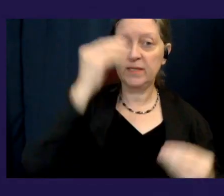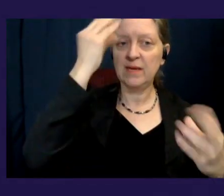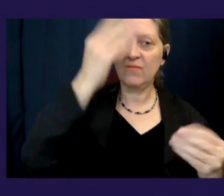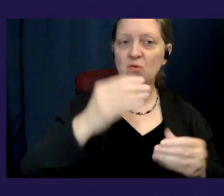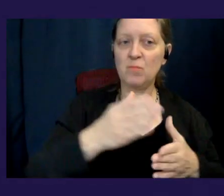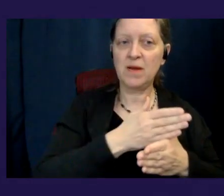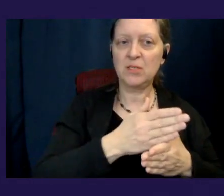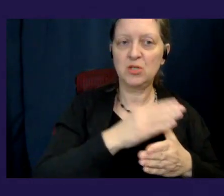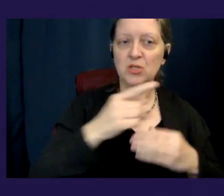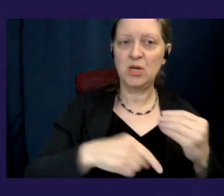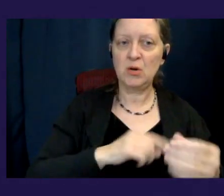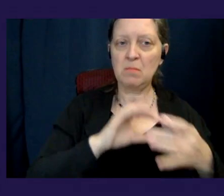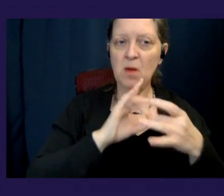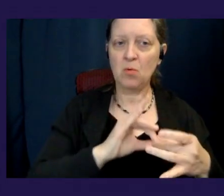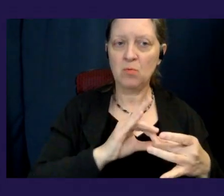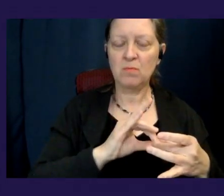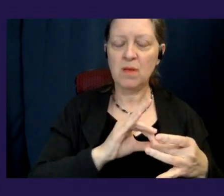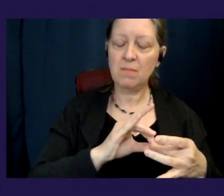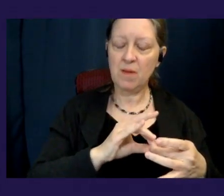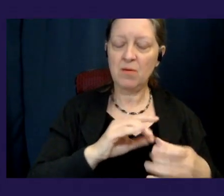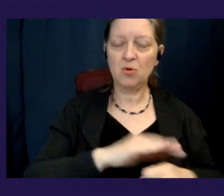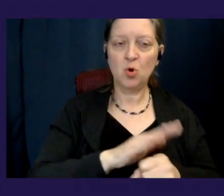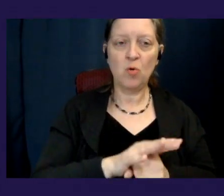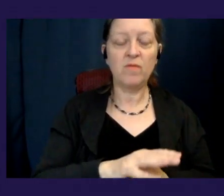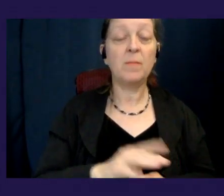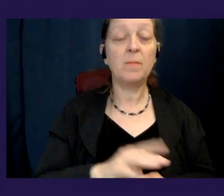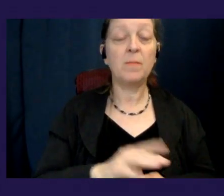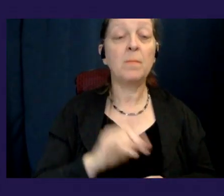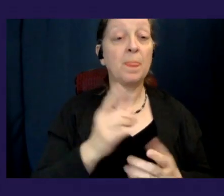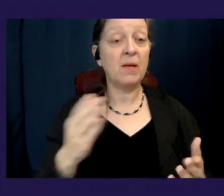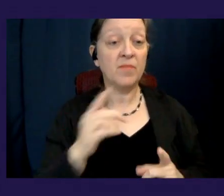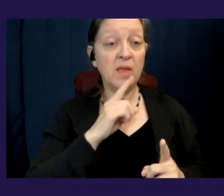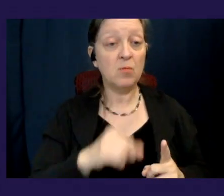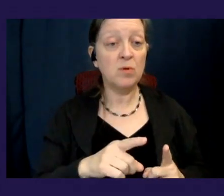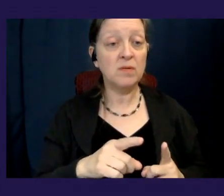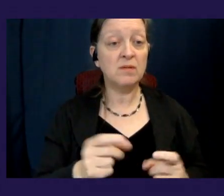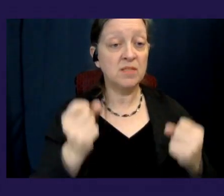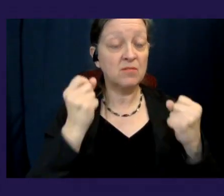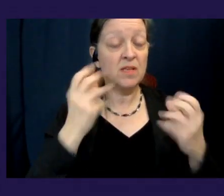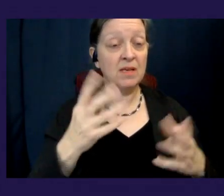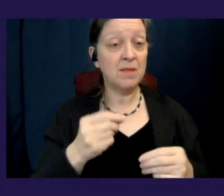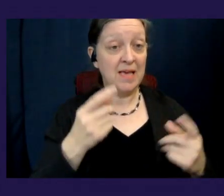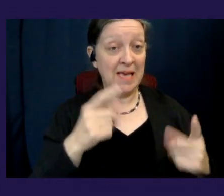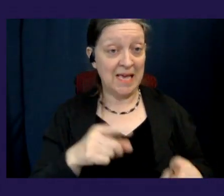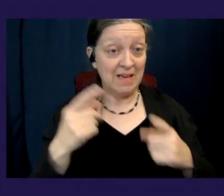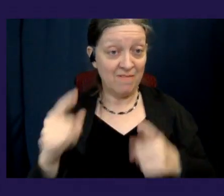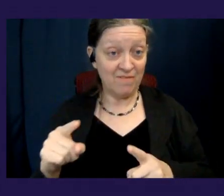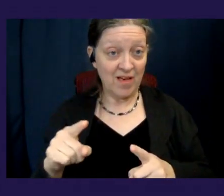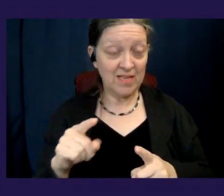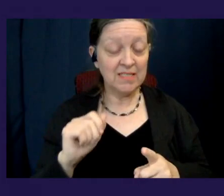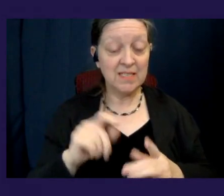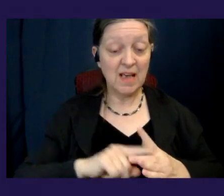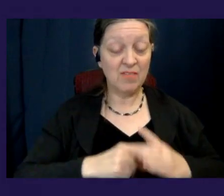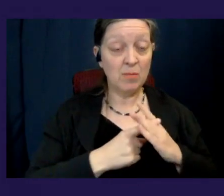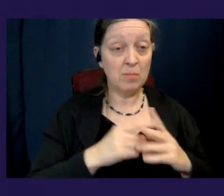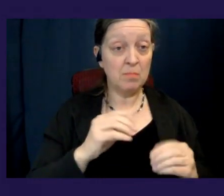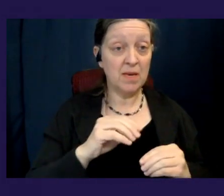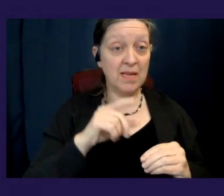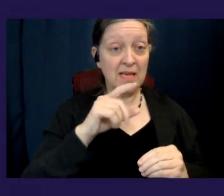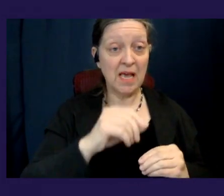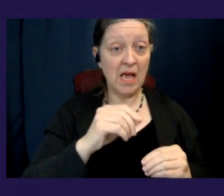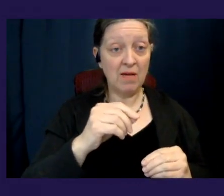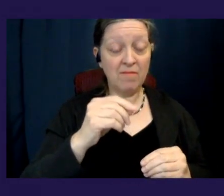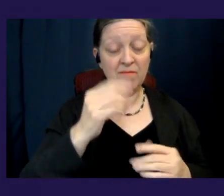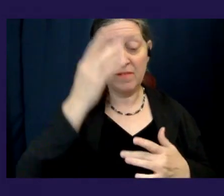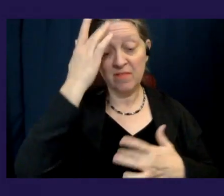this, where there were a lot of myths that arose at the beginning of the pandemic about how to keep safe and prevent transmission. So